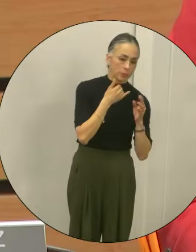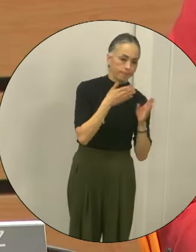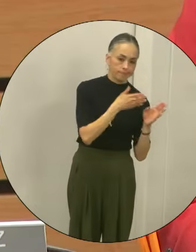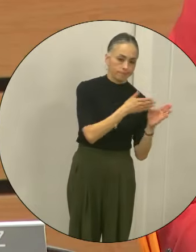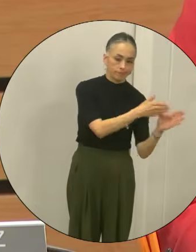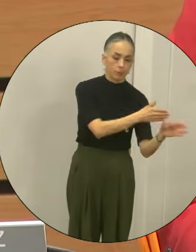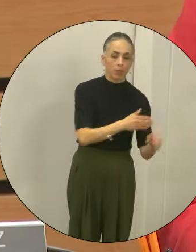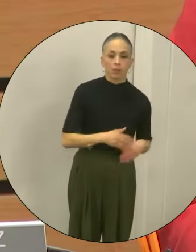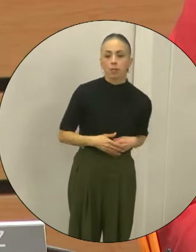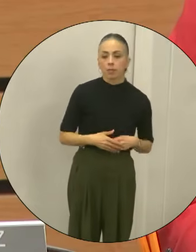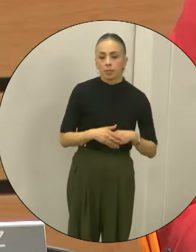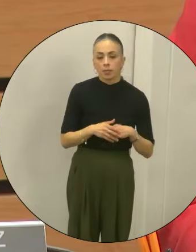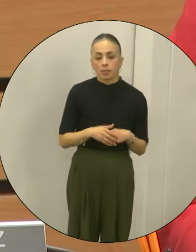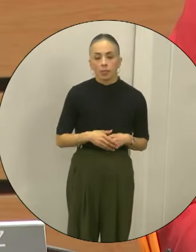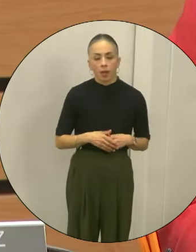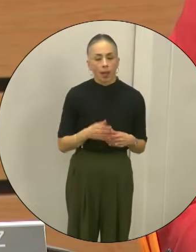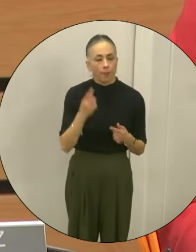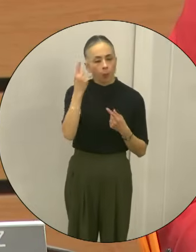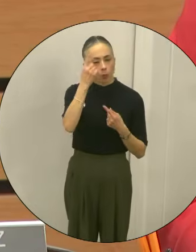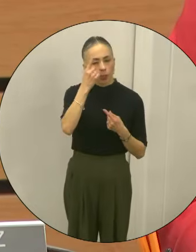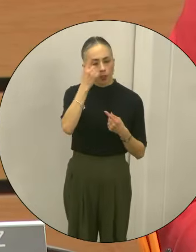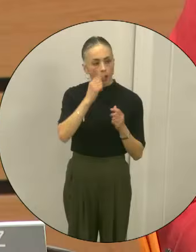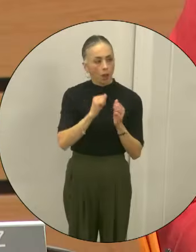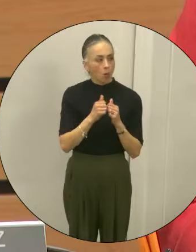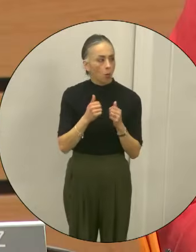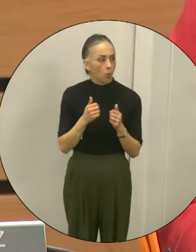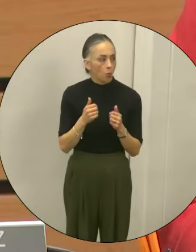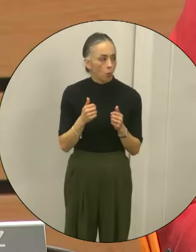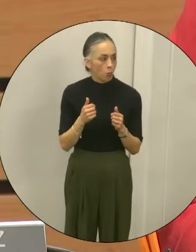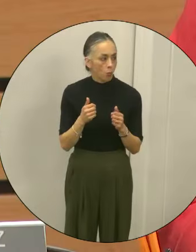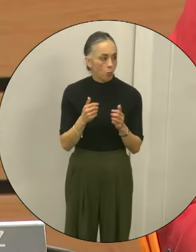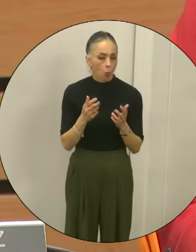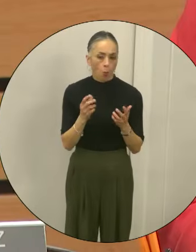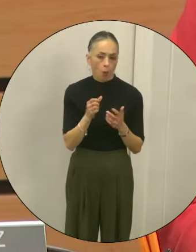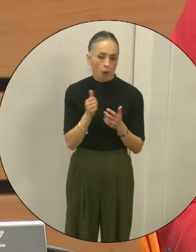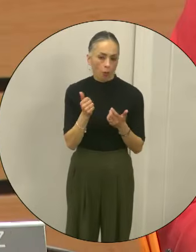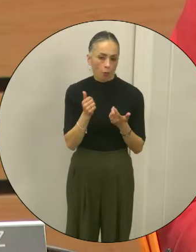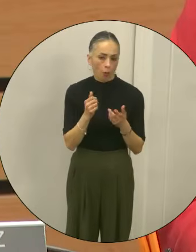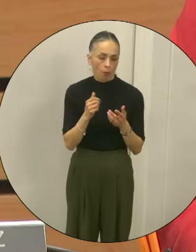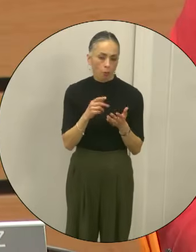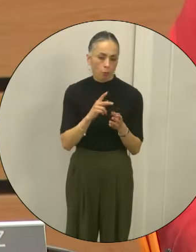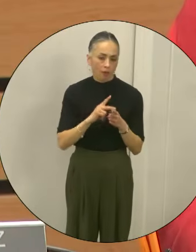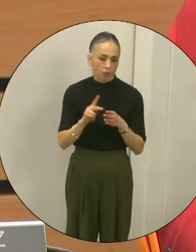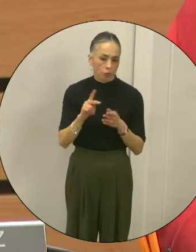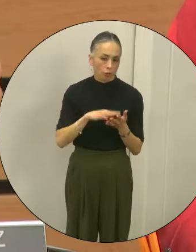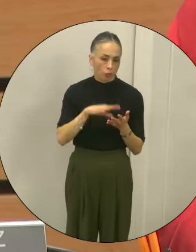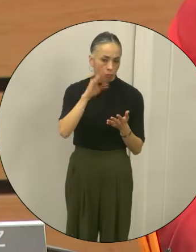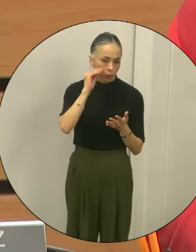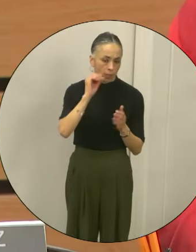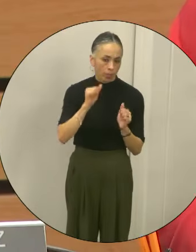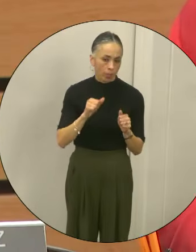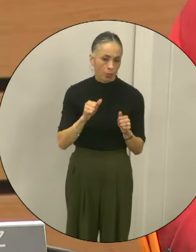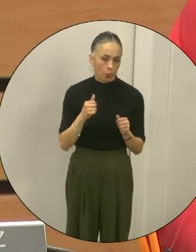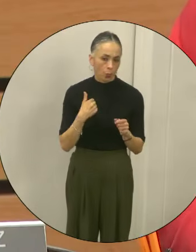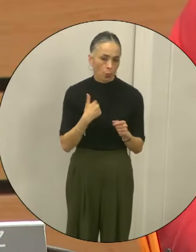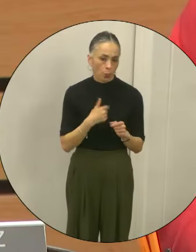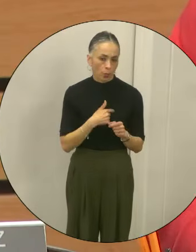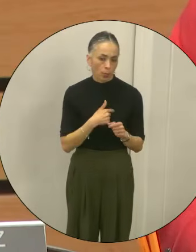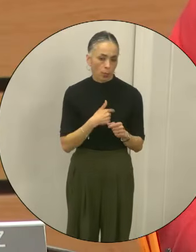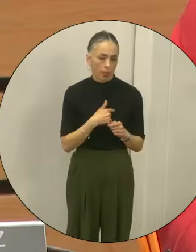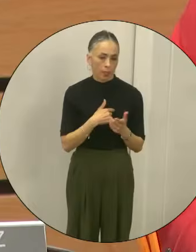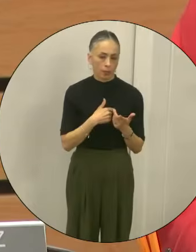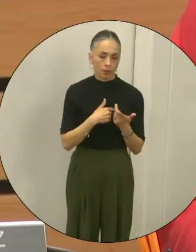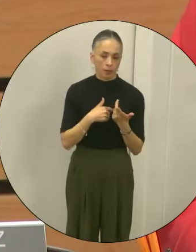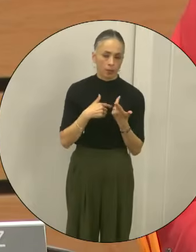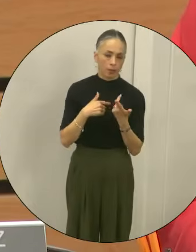be, I'm wondering how we can, what other professional learning can we give to our administrators